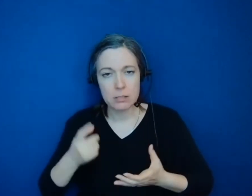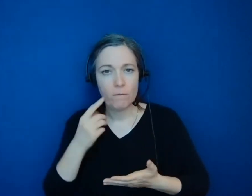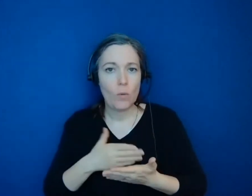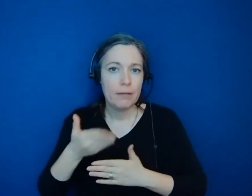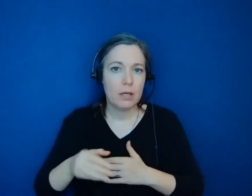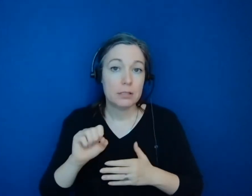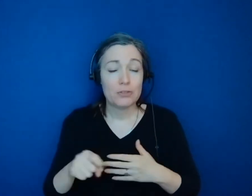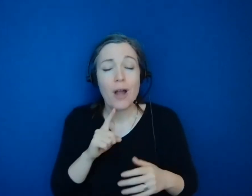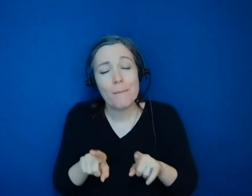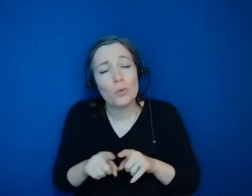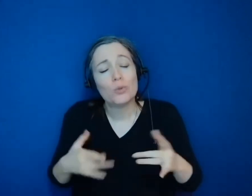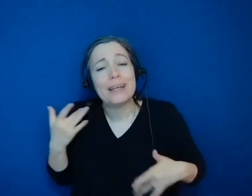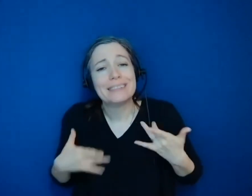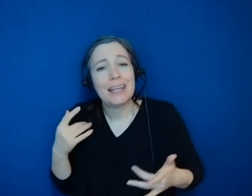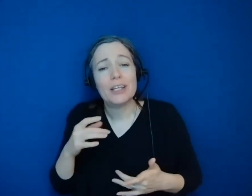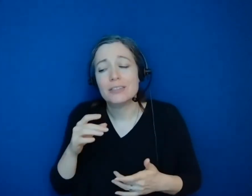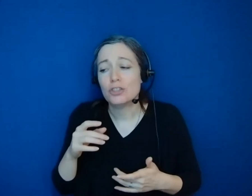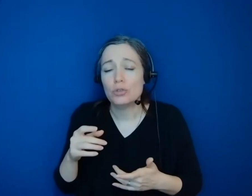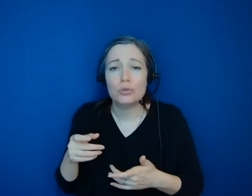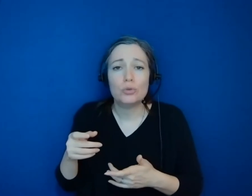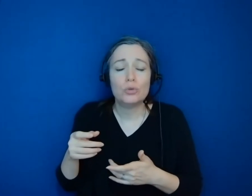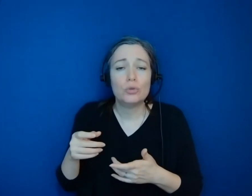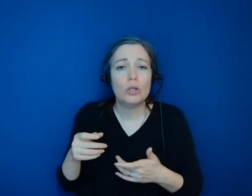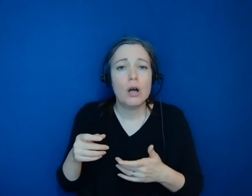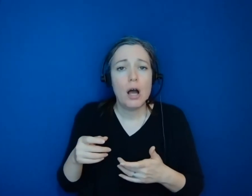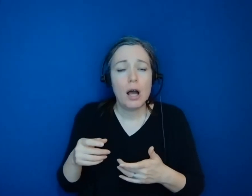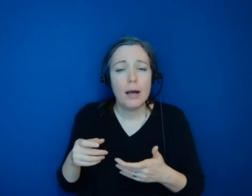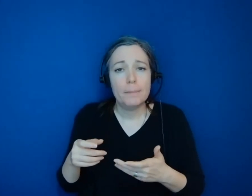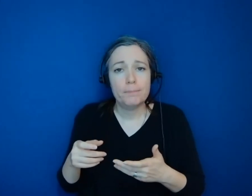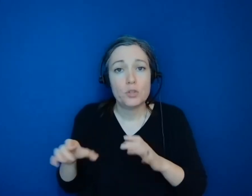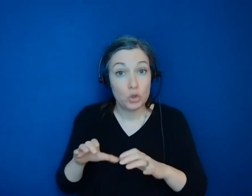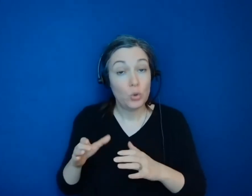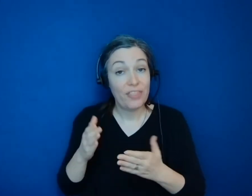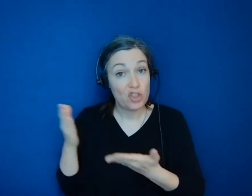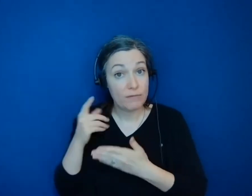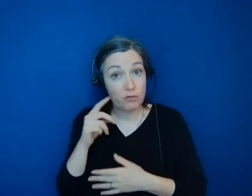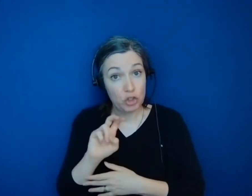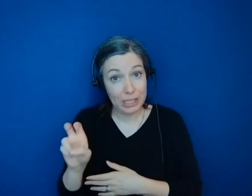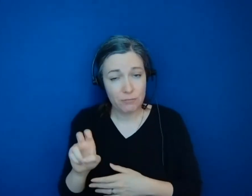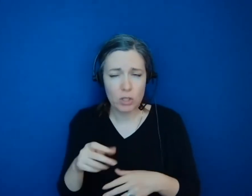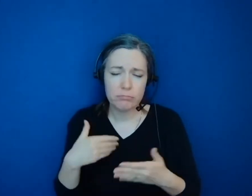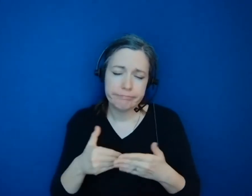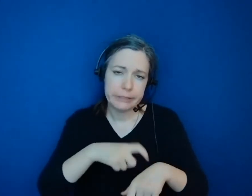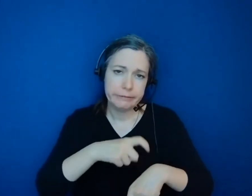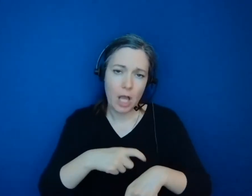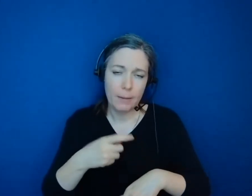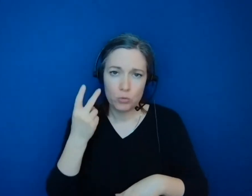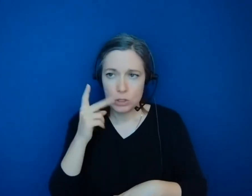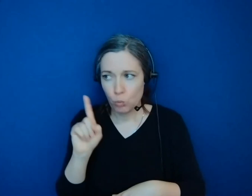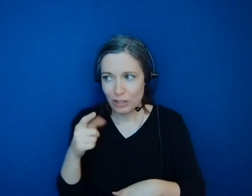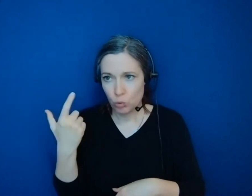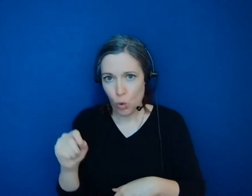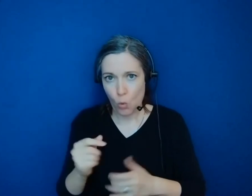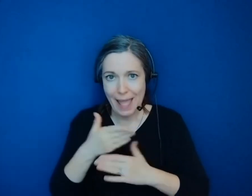also excited to like look into the transfer services, because it's about time that I should start looking into where to go after FCC